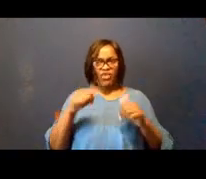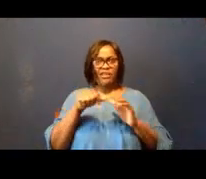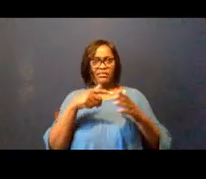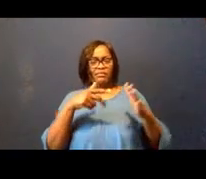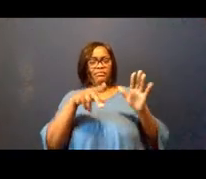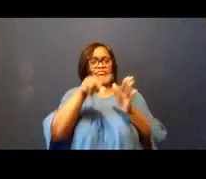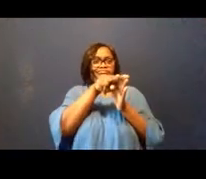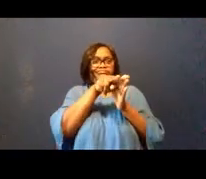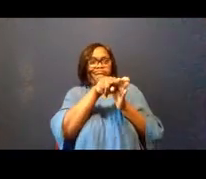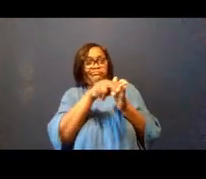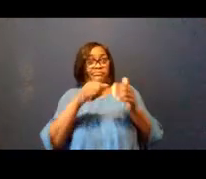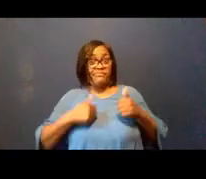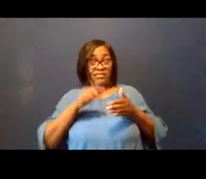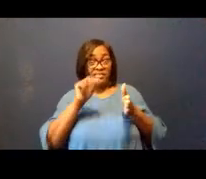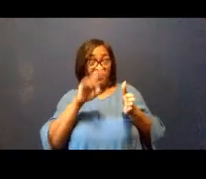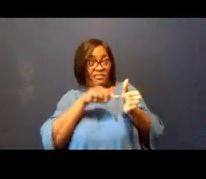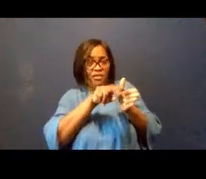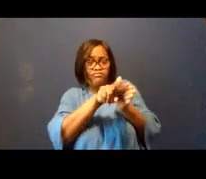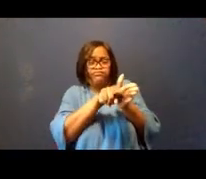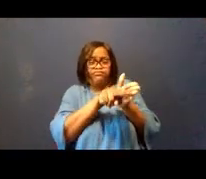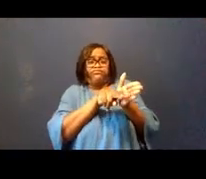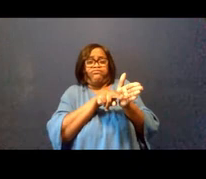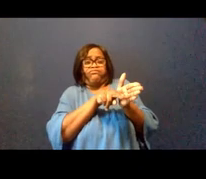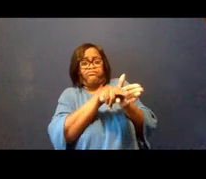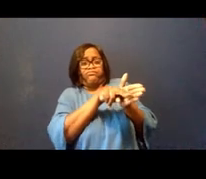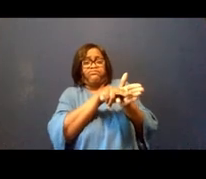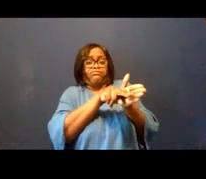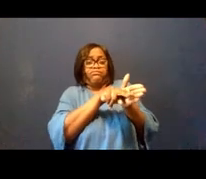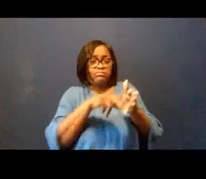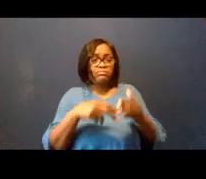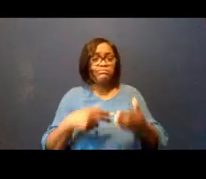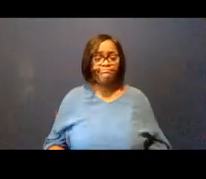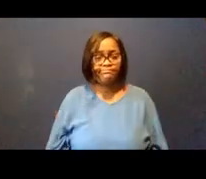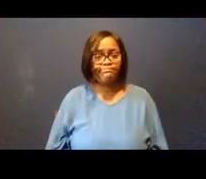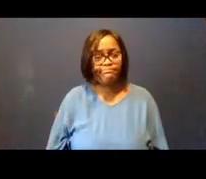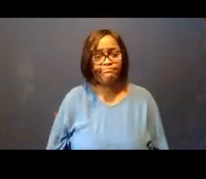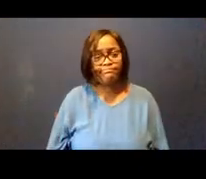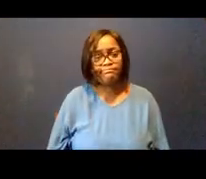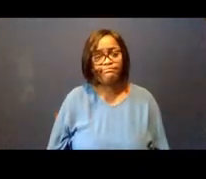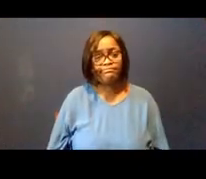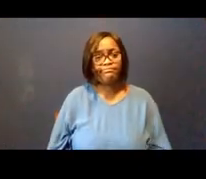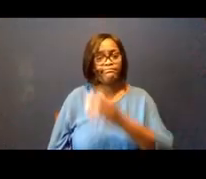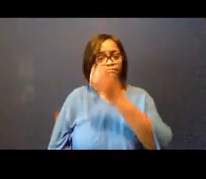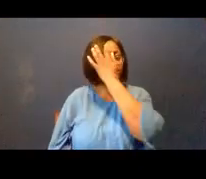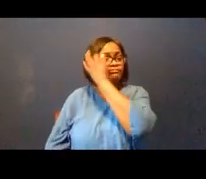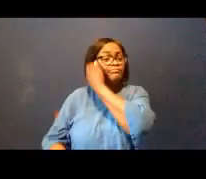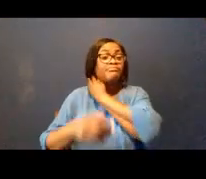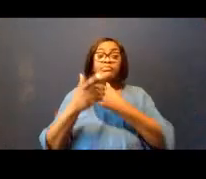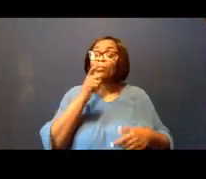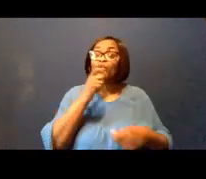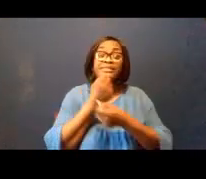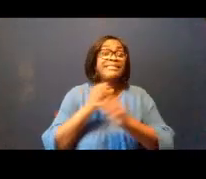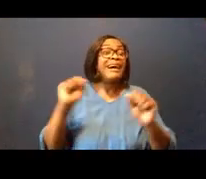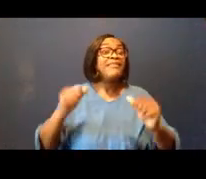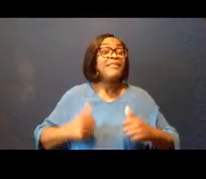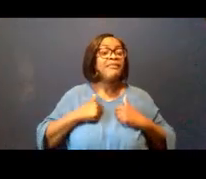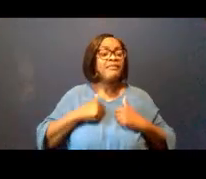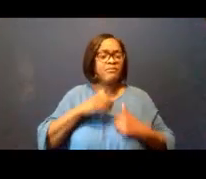no accessible streets. None of that existed.